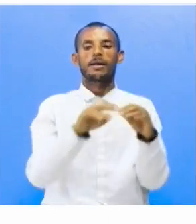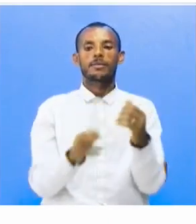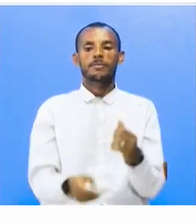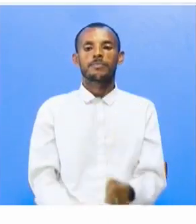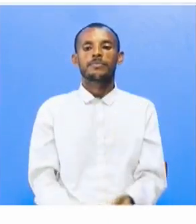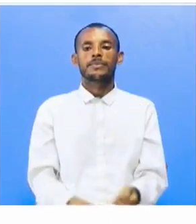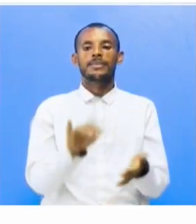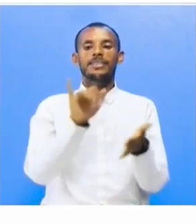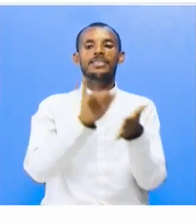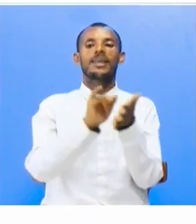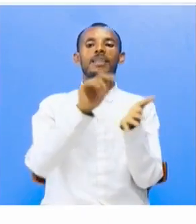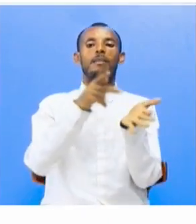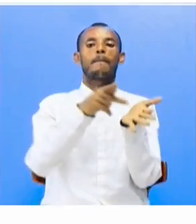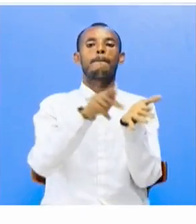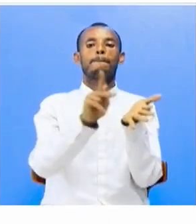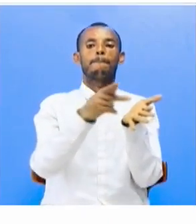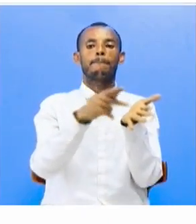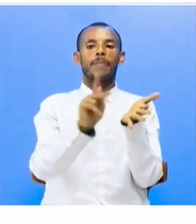that pays